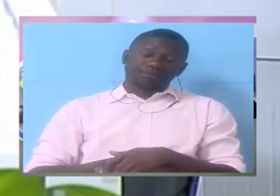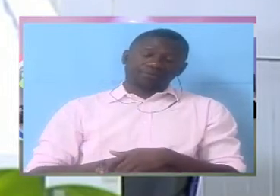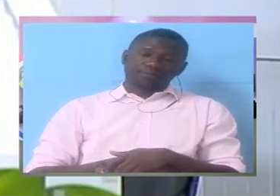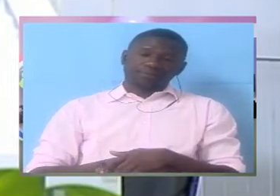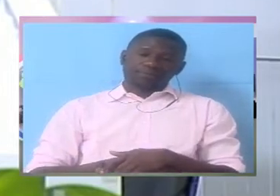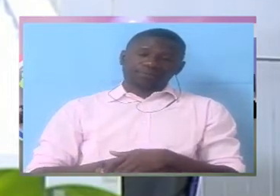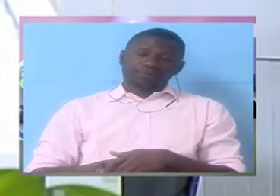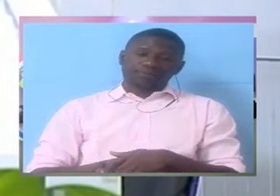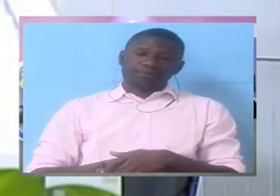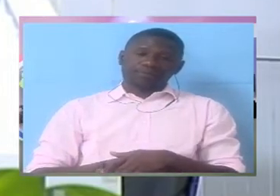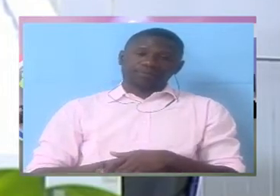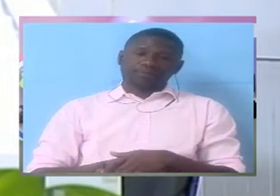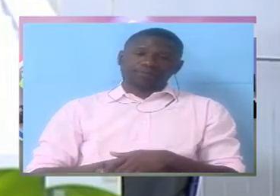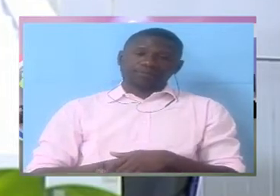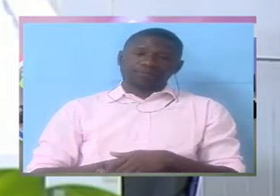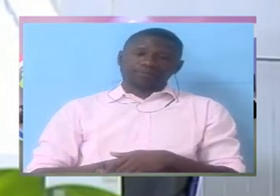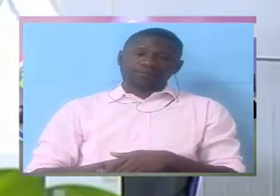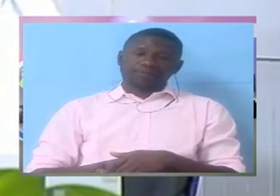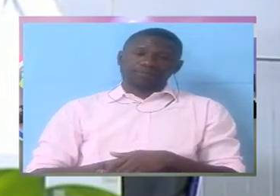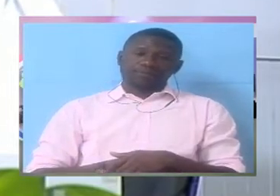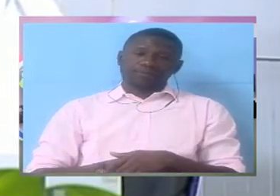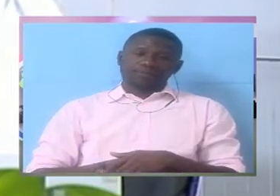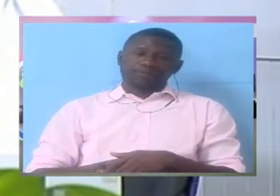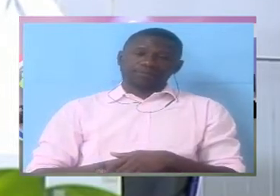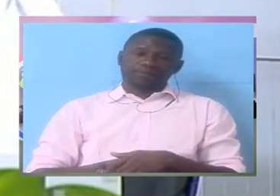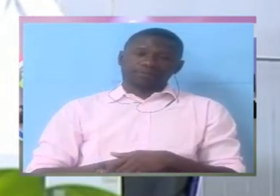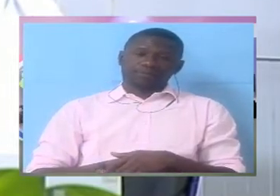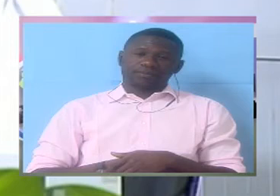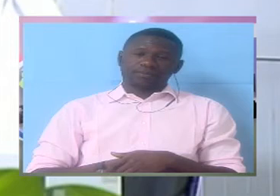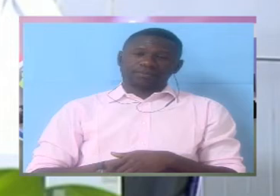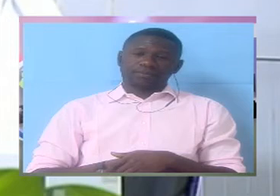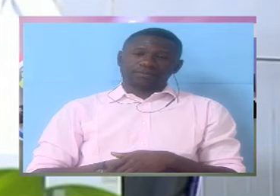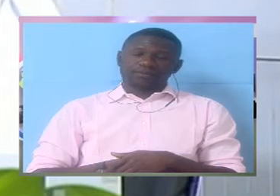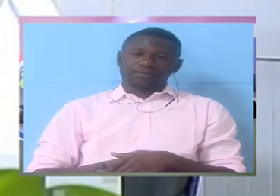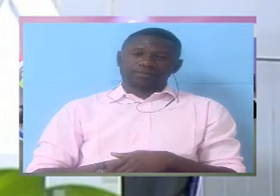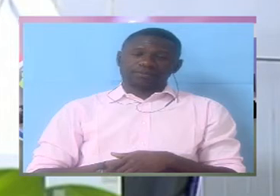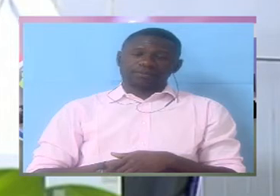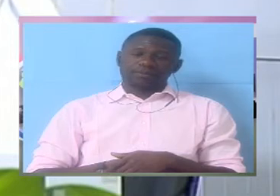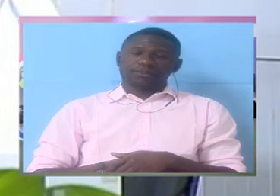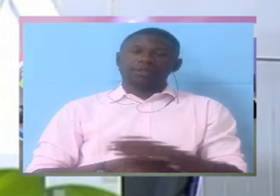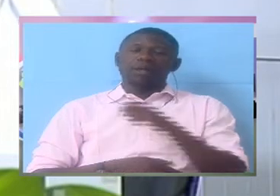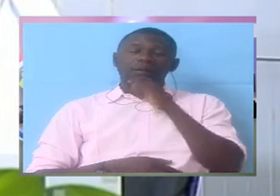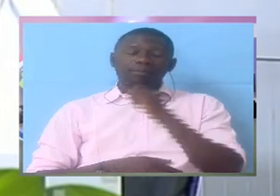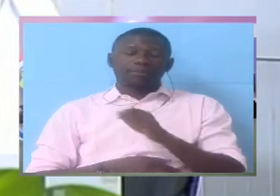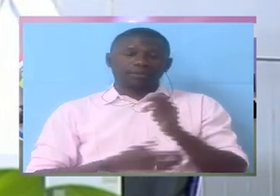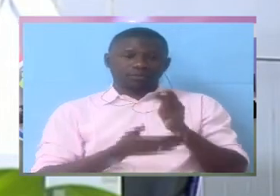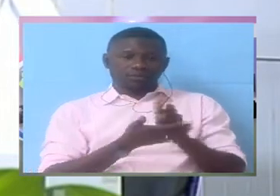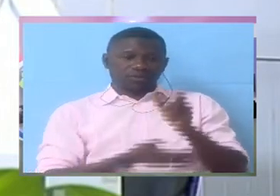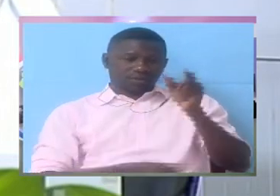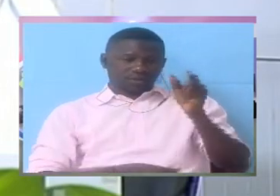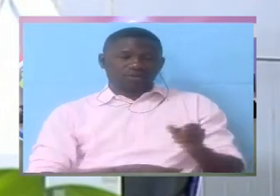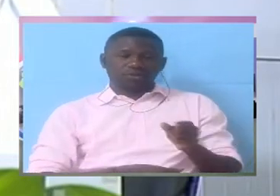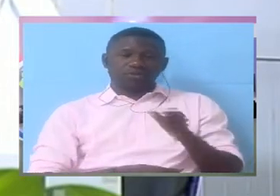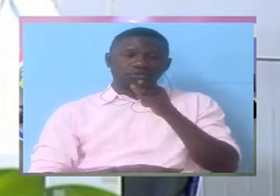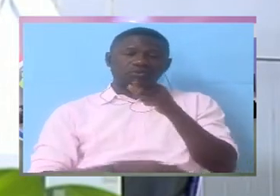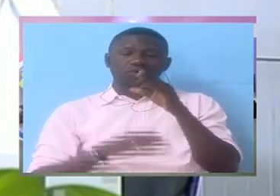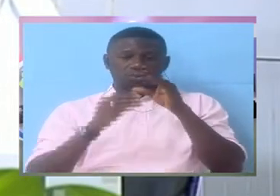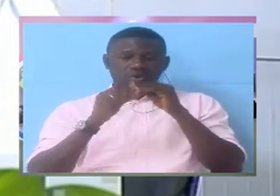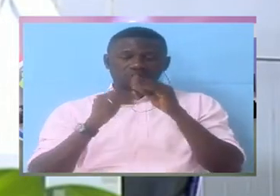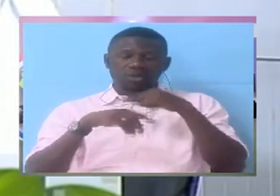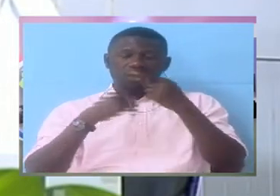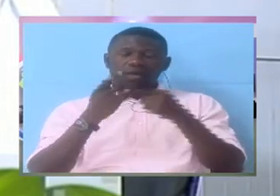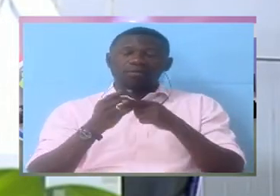jama wonin director general lekasi kakuo kacha. Mr. Witness, you're talking about intelligence